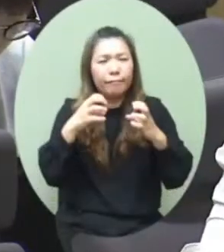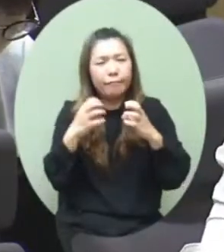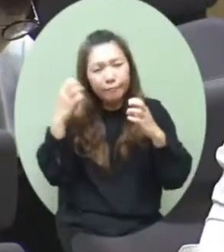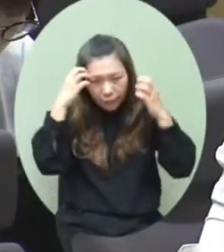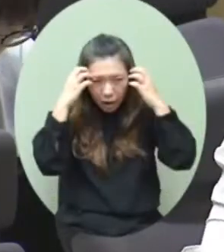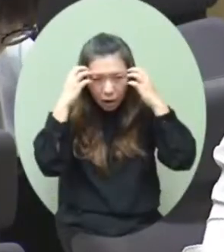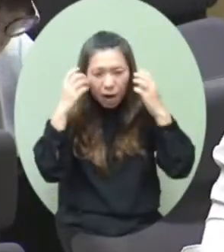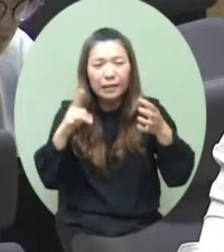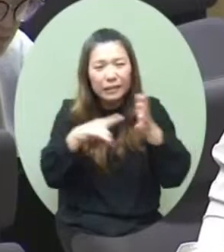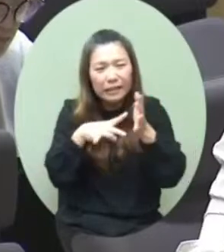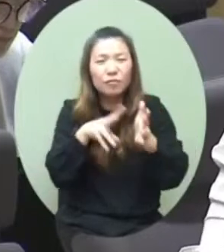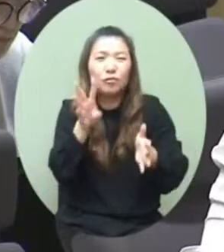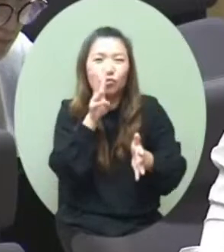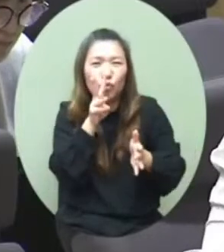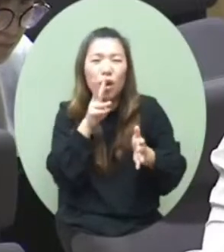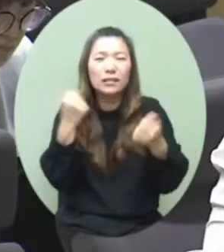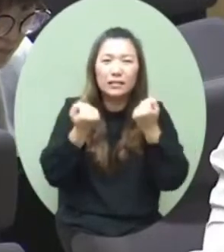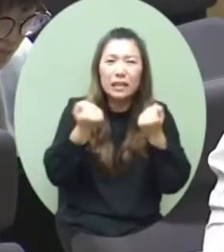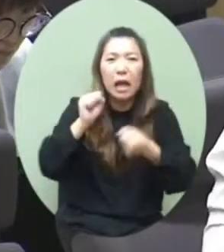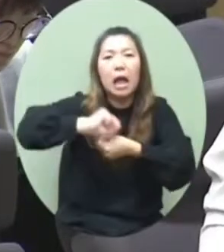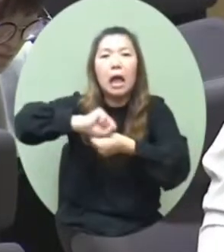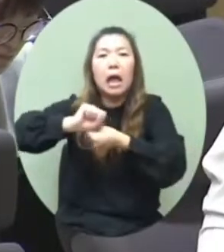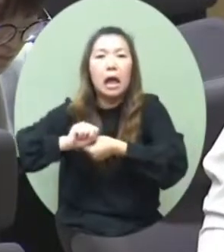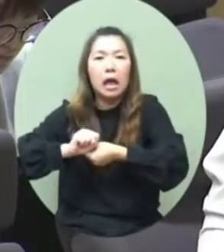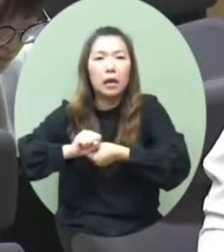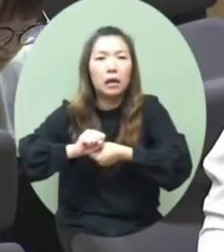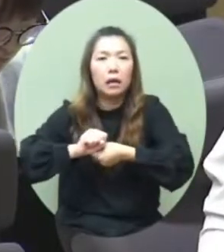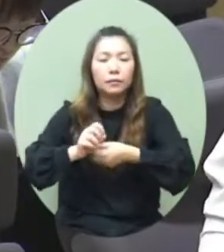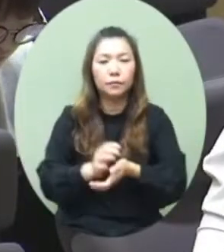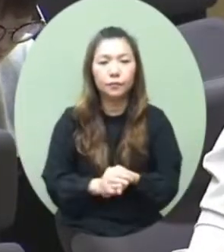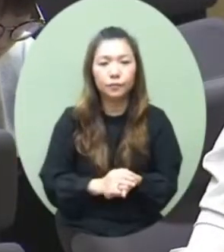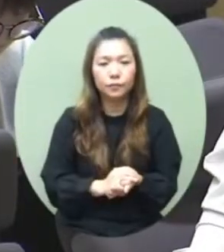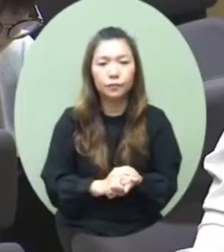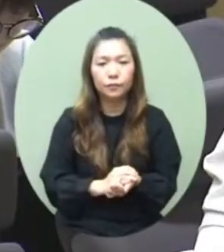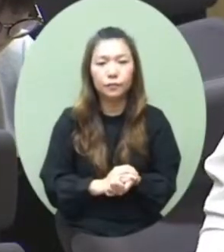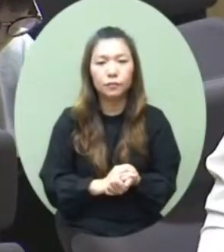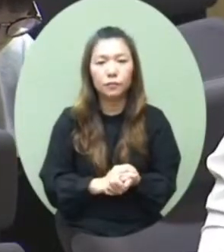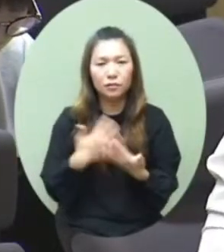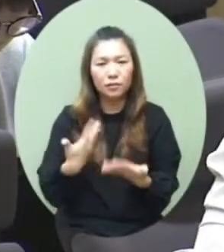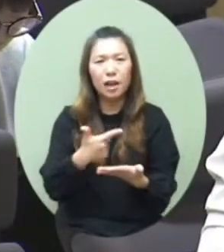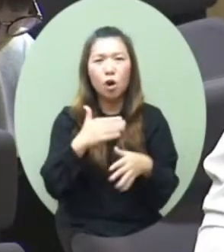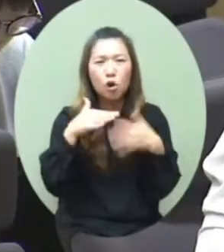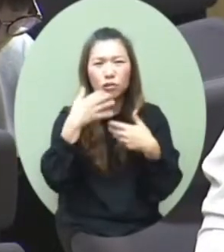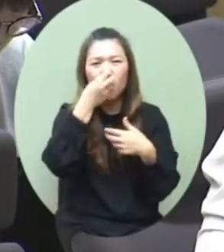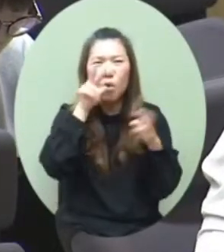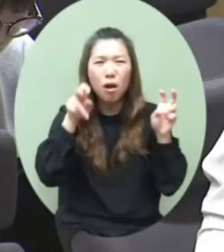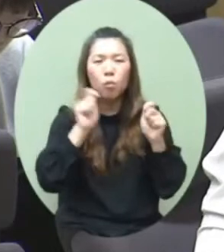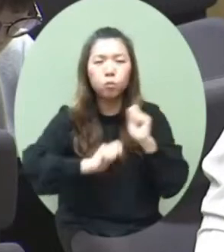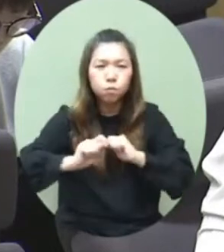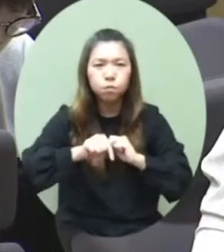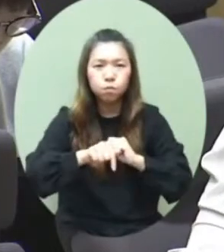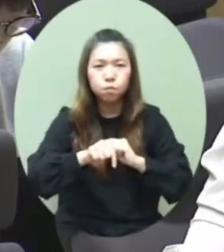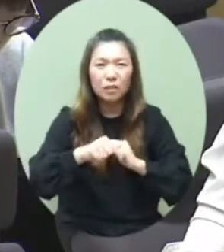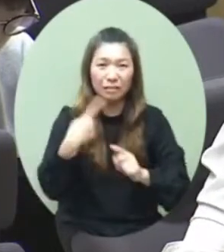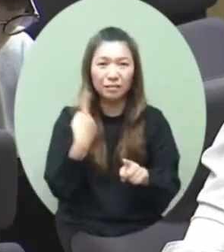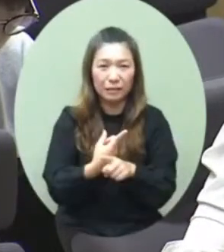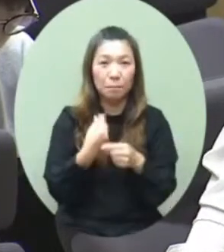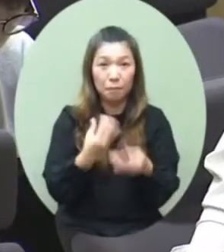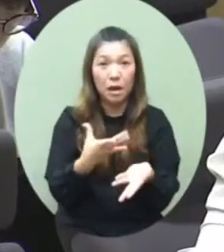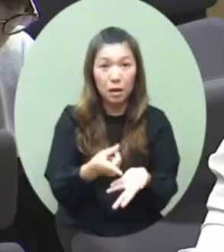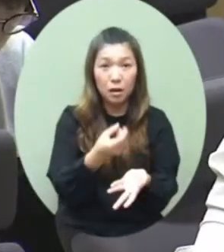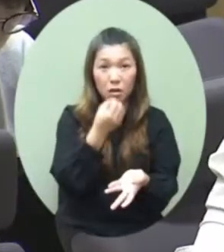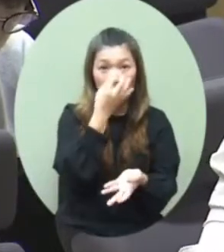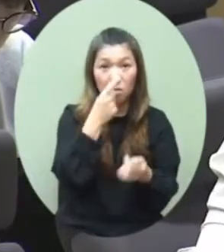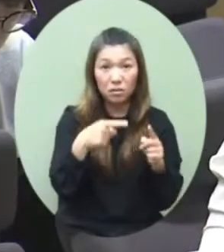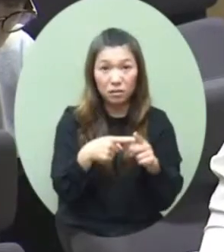of the economy, a lot of citizens are actually worried about water charges, electricity charges, or public transport